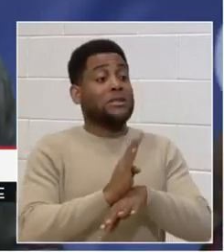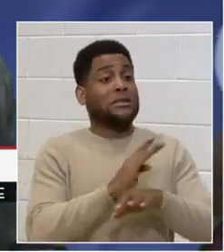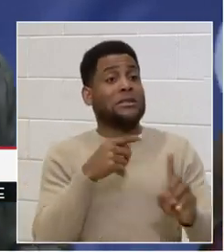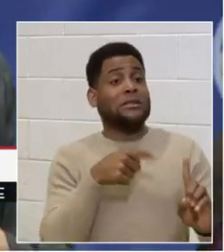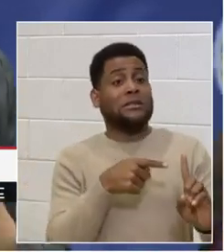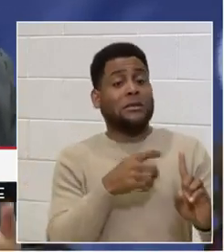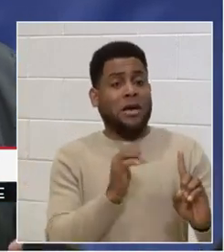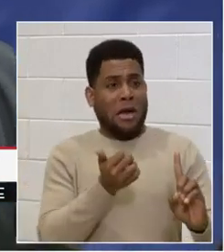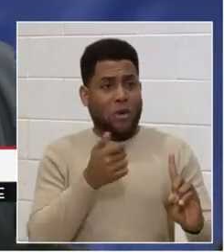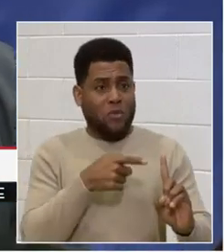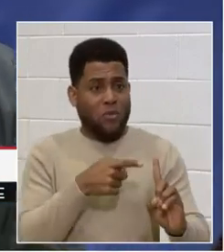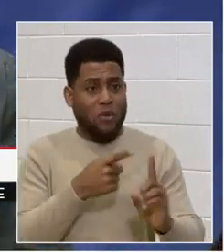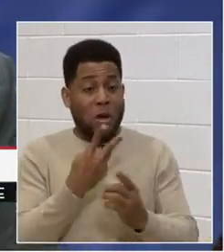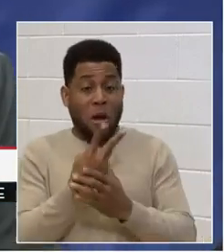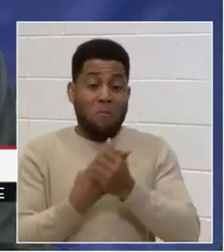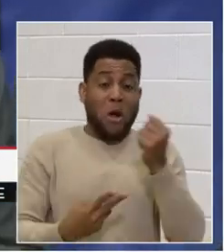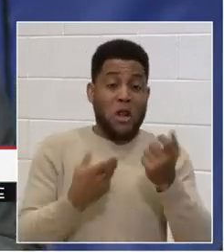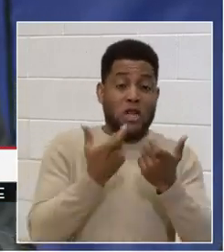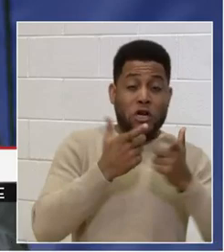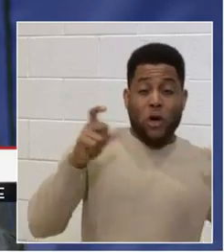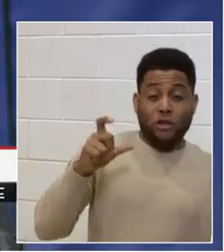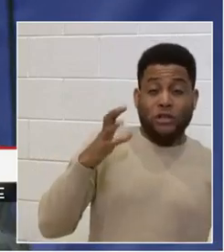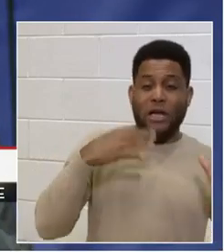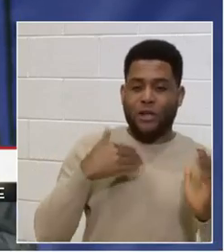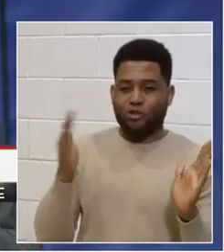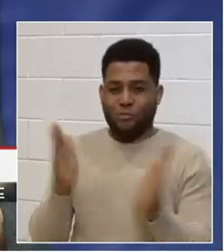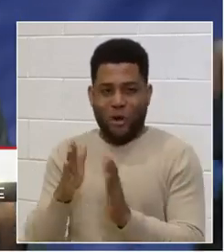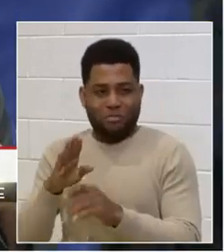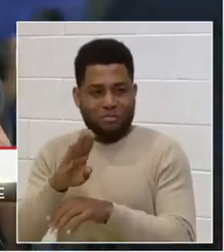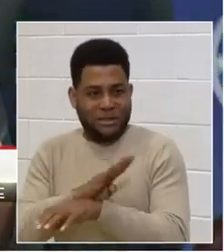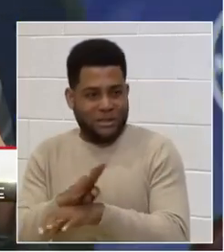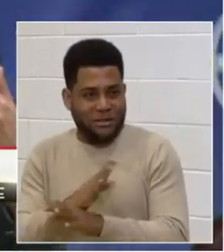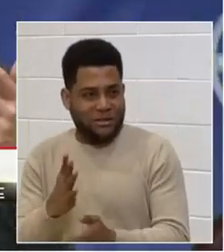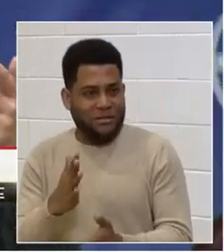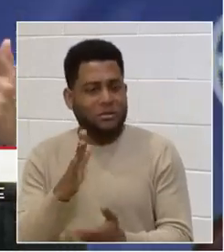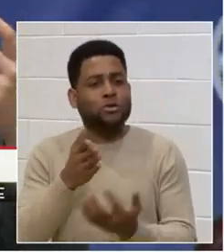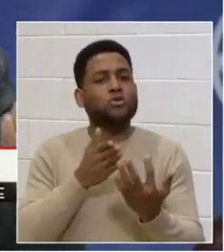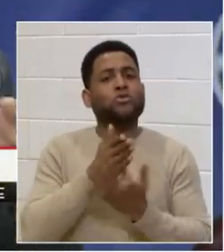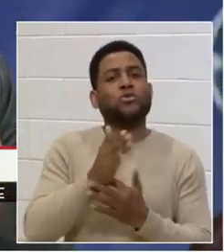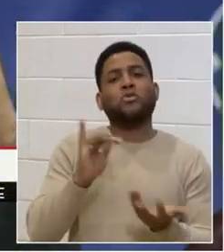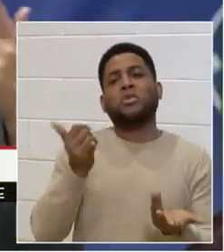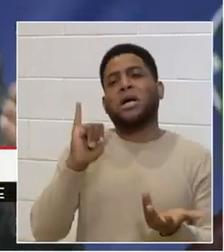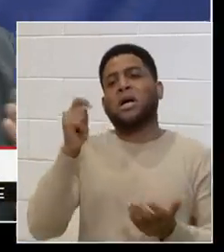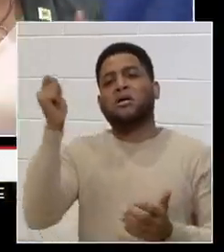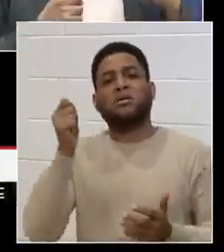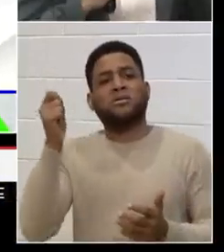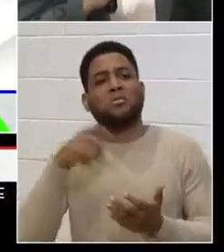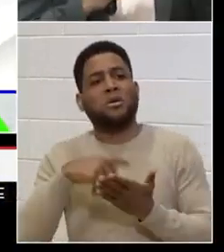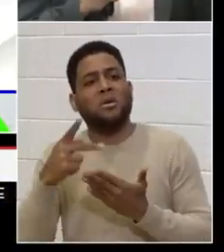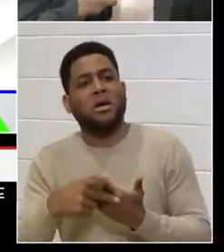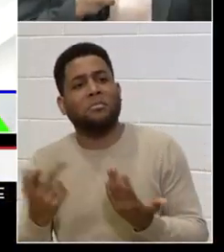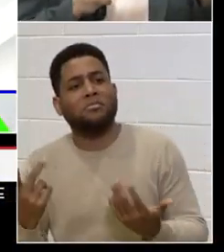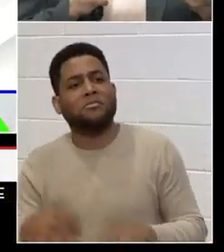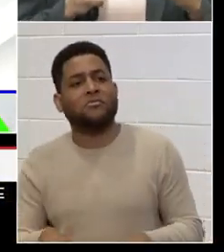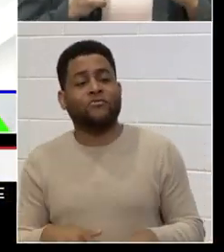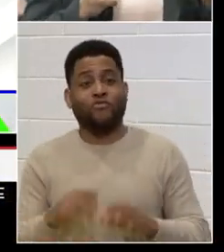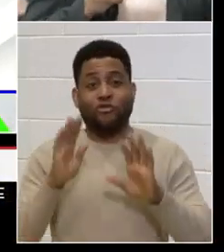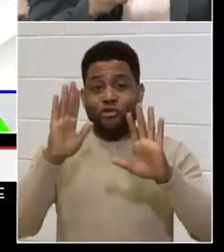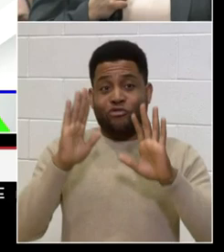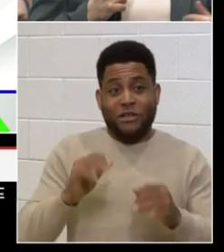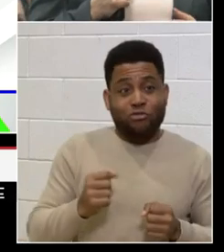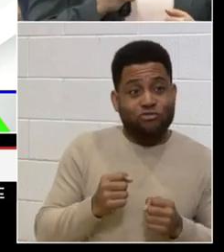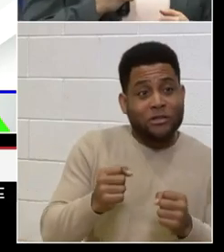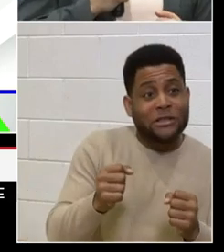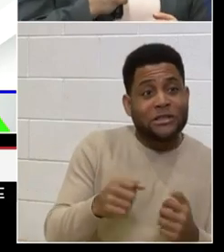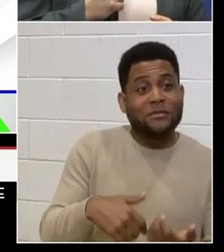So we support through grant programs of all sorts, support to great streets, main streets, small